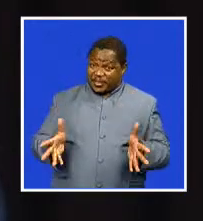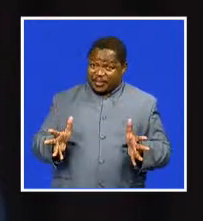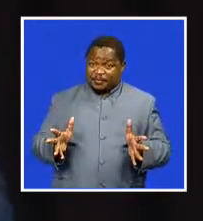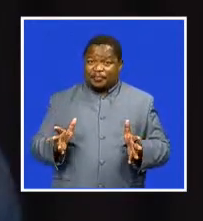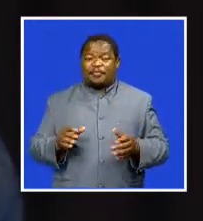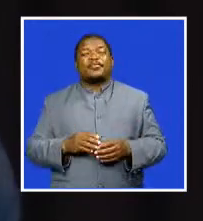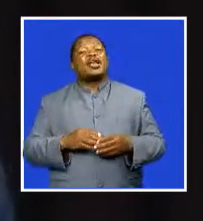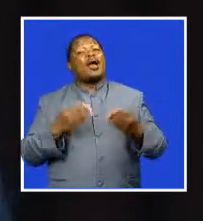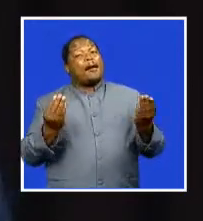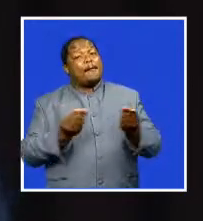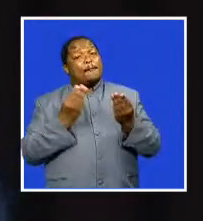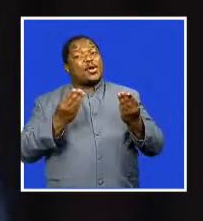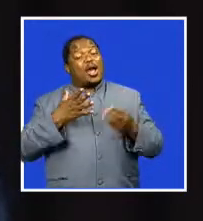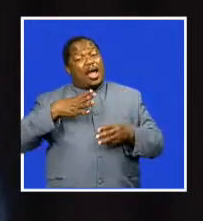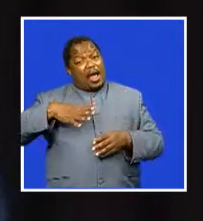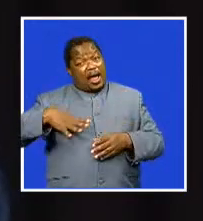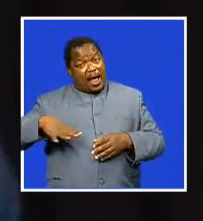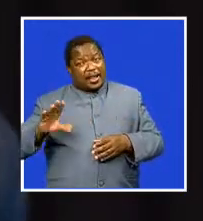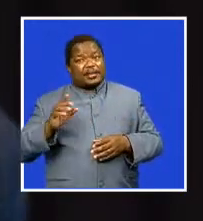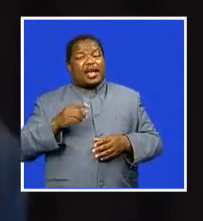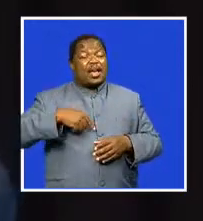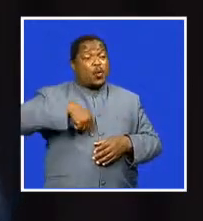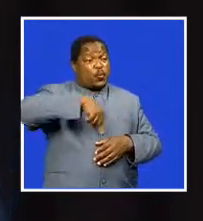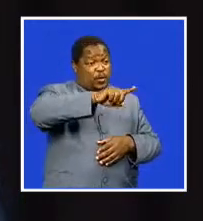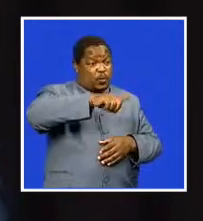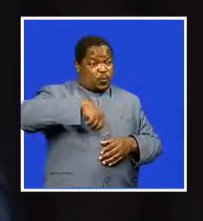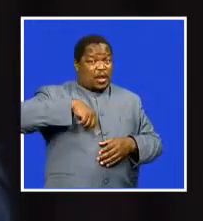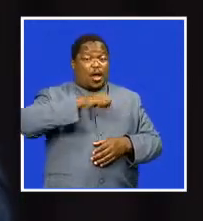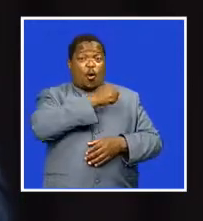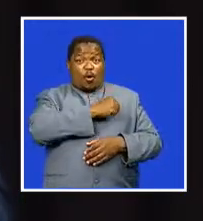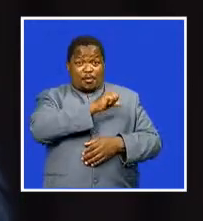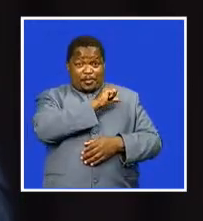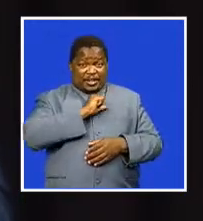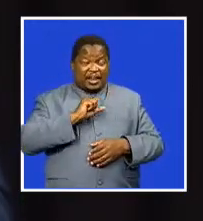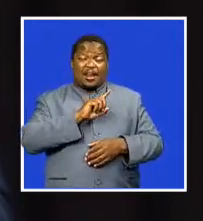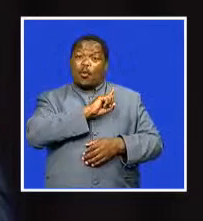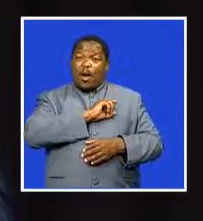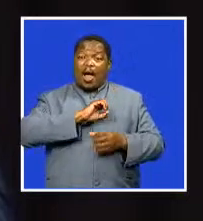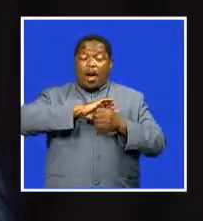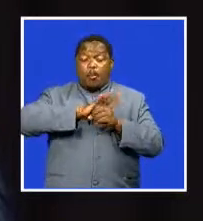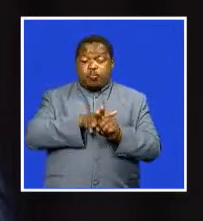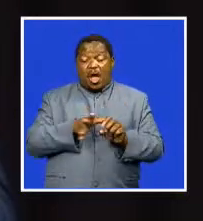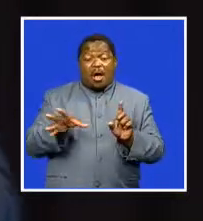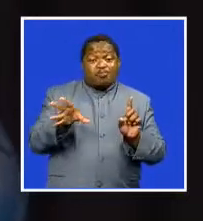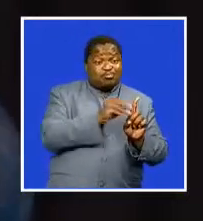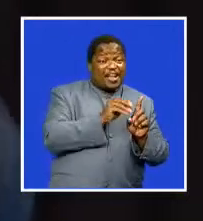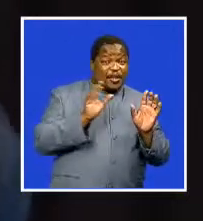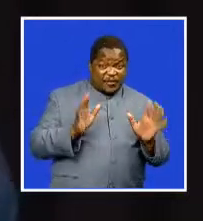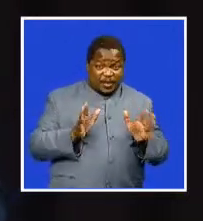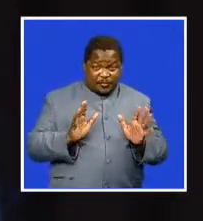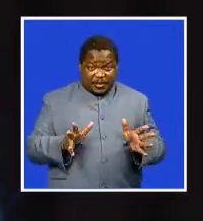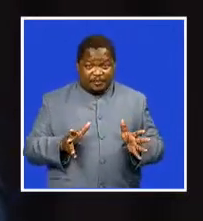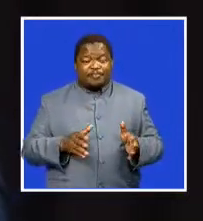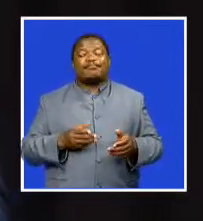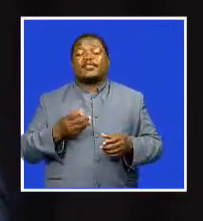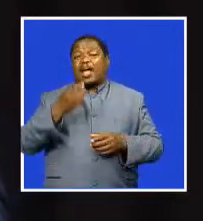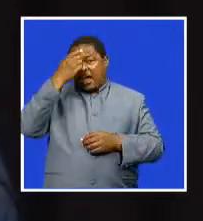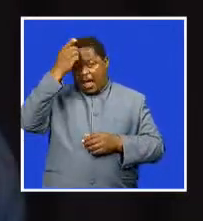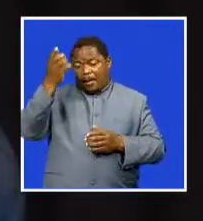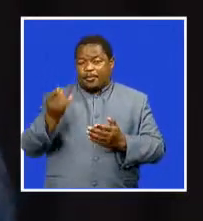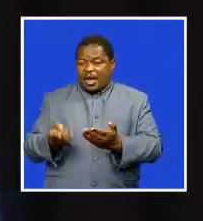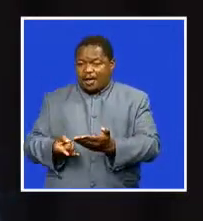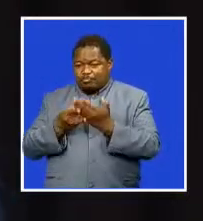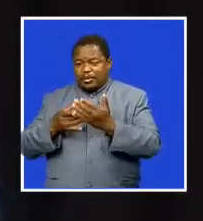nalaba bebaye etibhedlela baya esteki referral hospital bekunene na ufika le